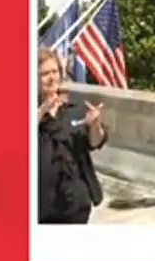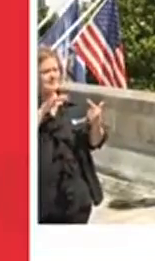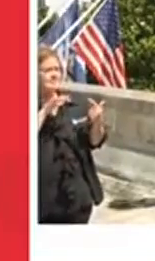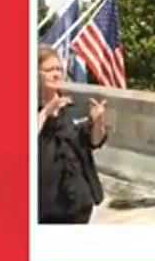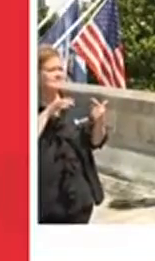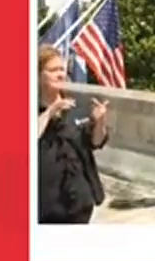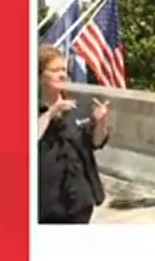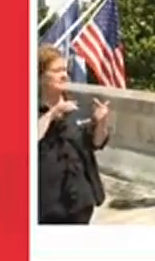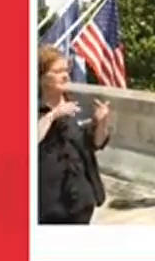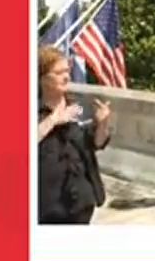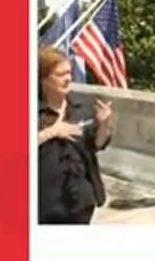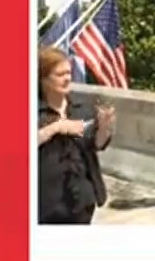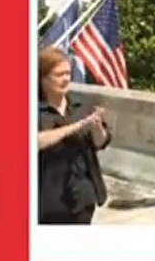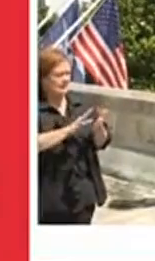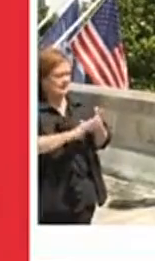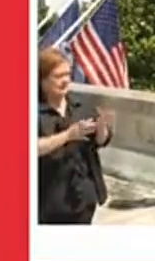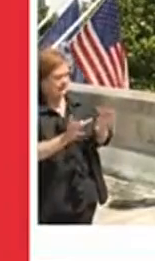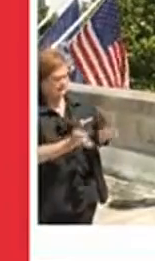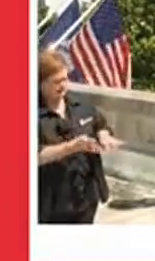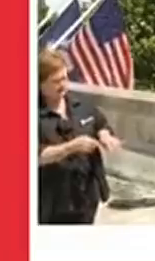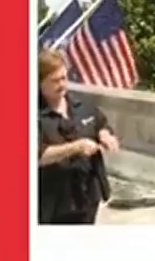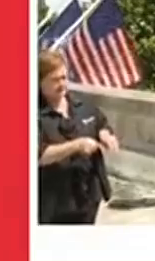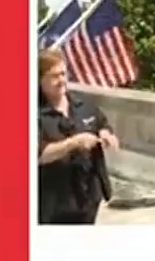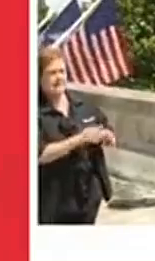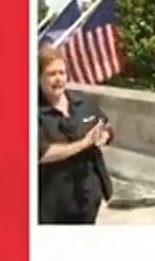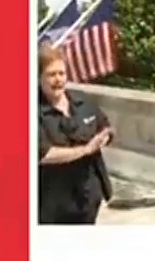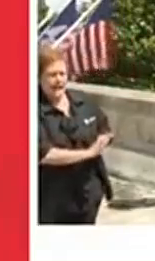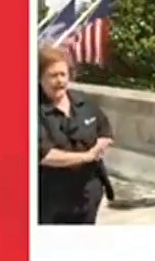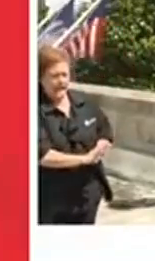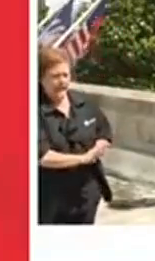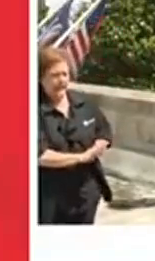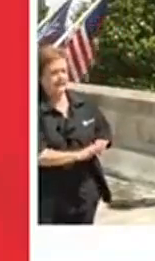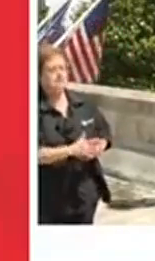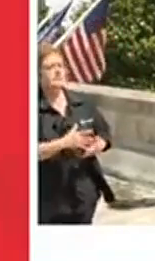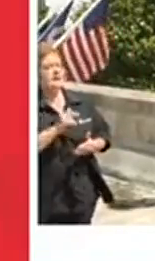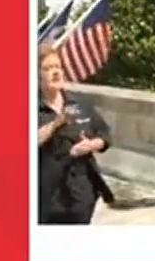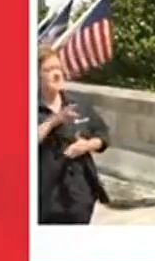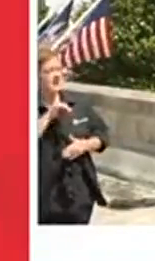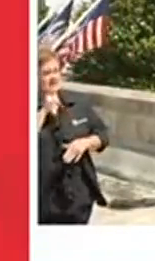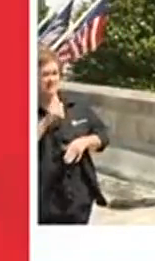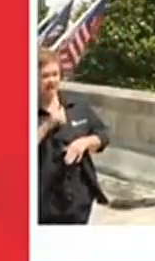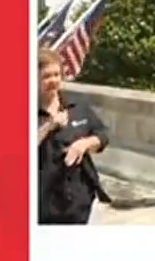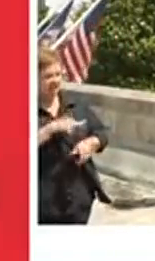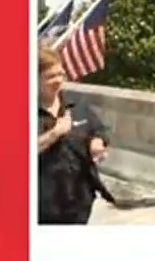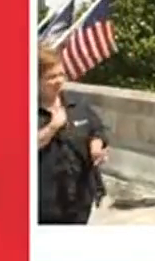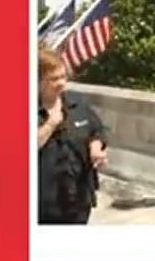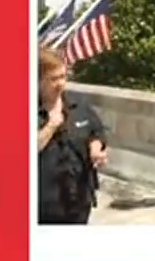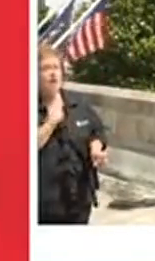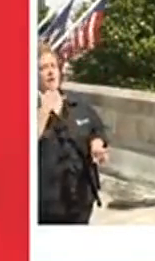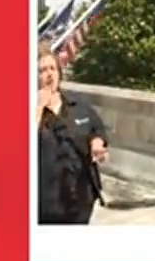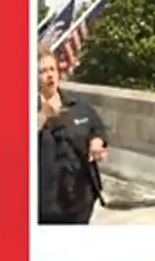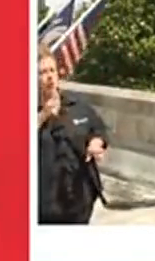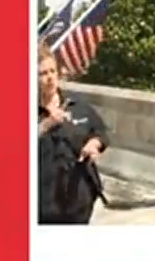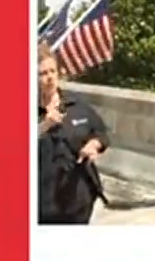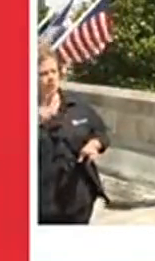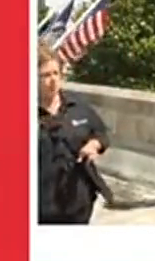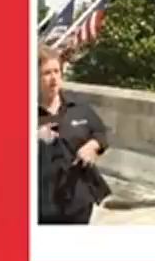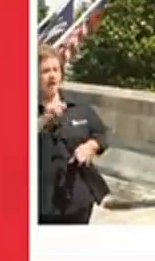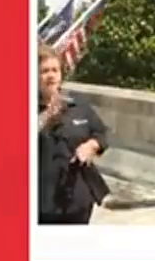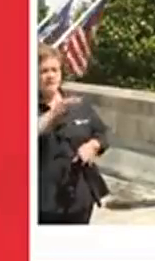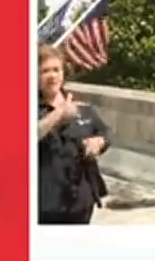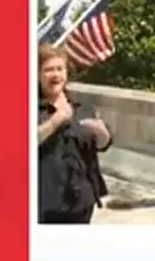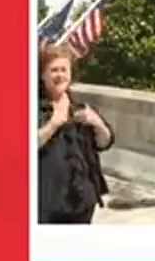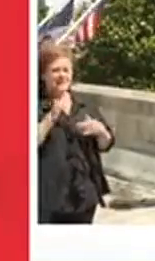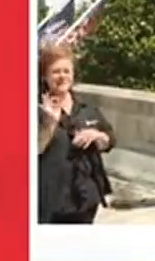clean in front of catch basins. Call 311 to report a catch basin that is not functioning. As the mayor mentioned, secure your outdoor furniture, your